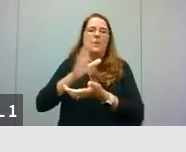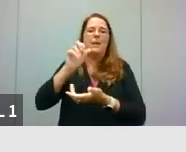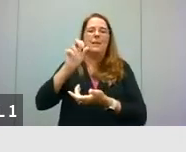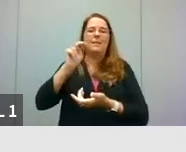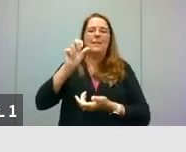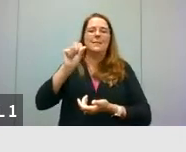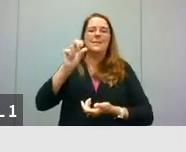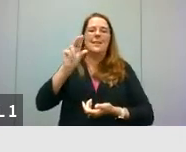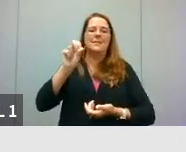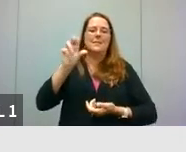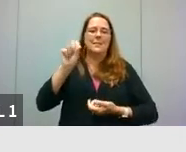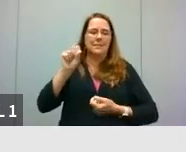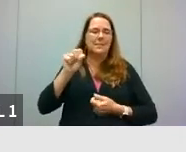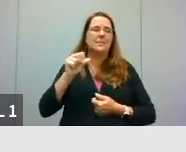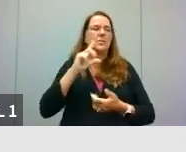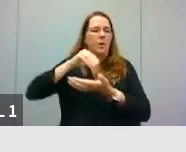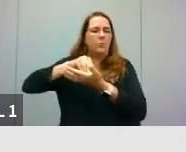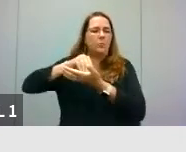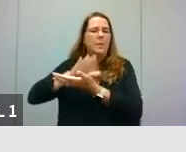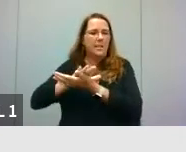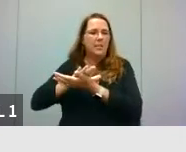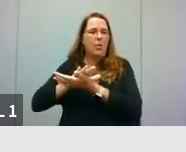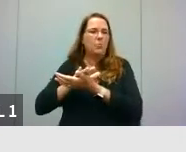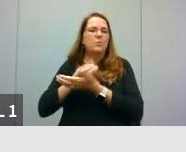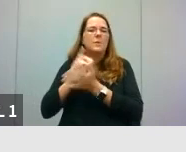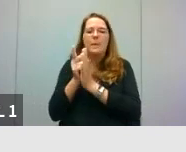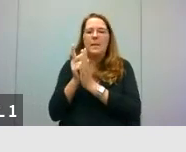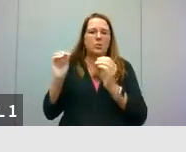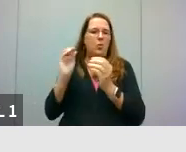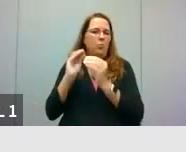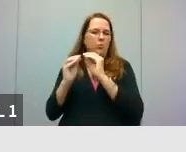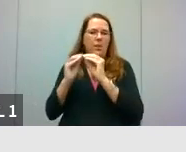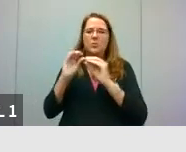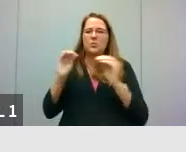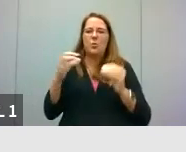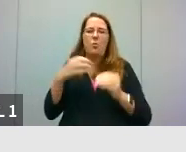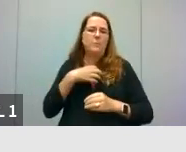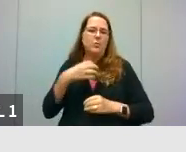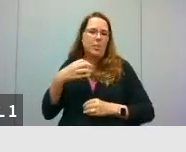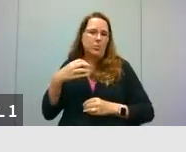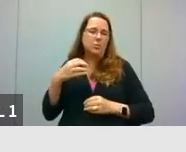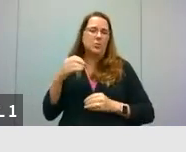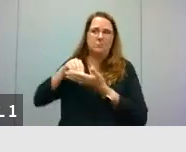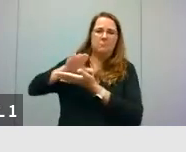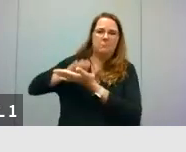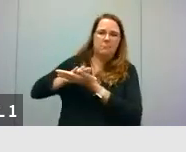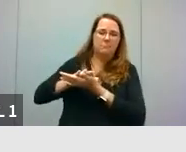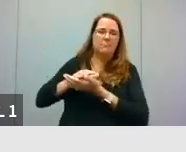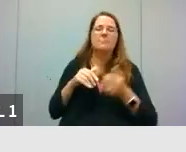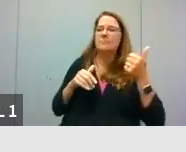So I'll make note that they stand, no corrections, no objections. Sounds